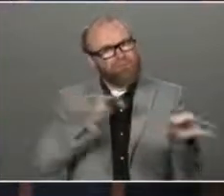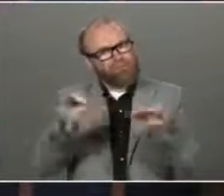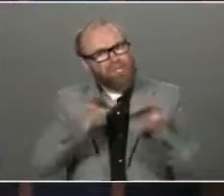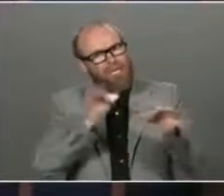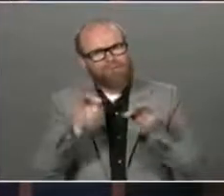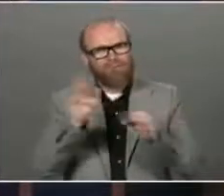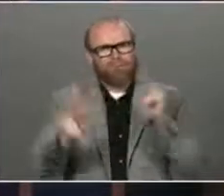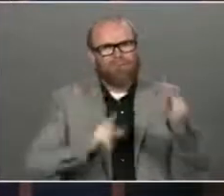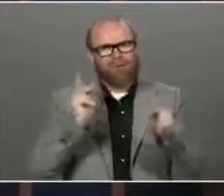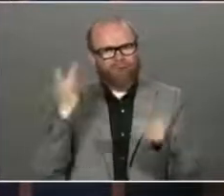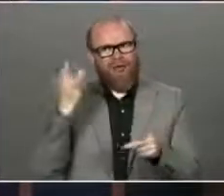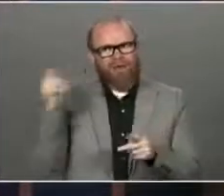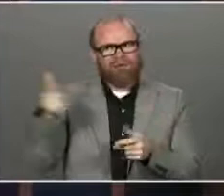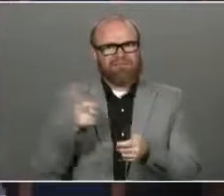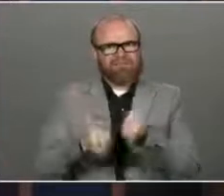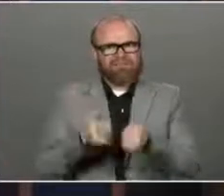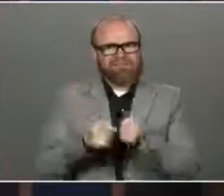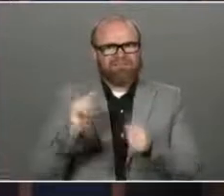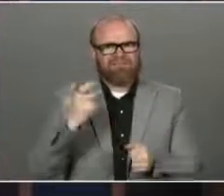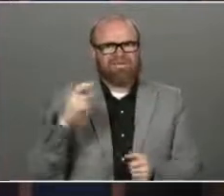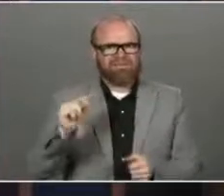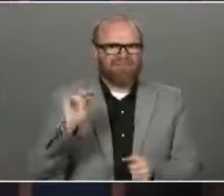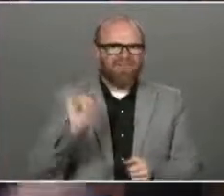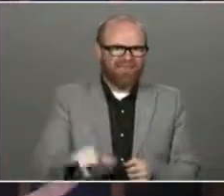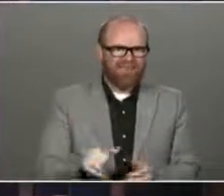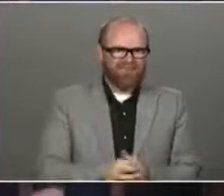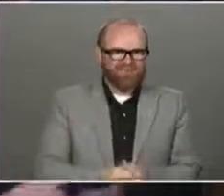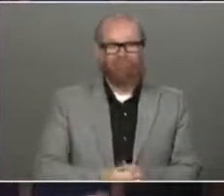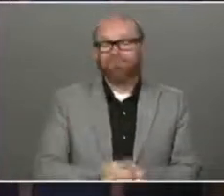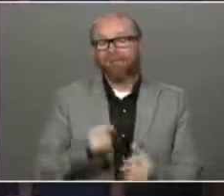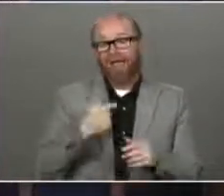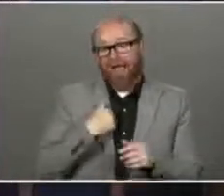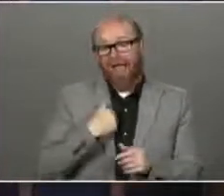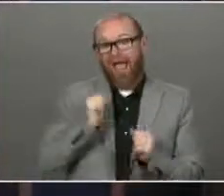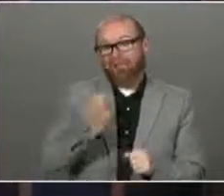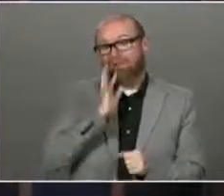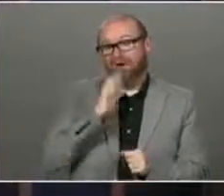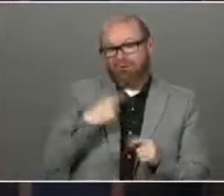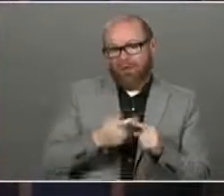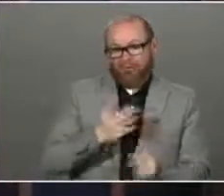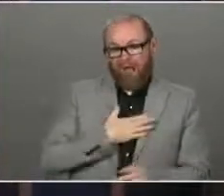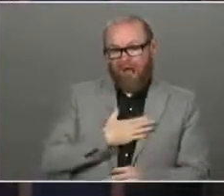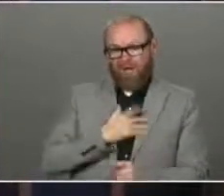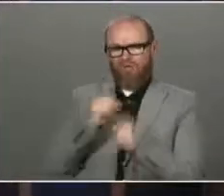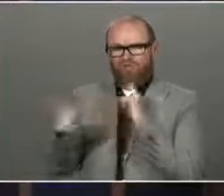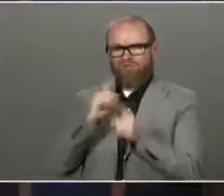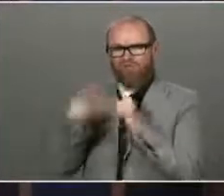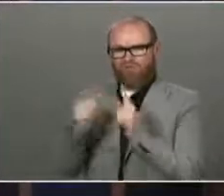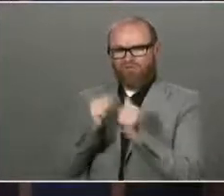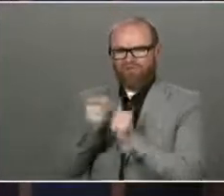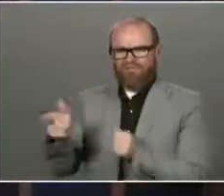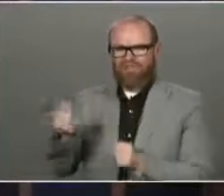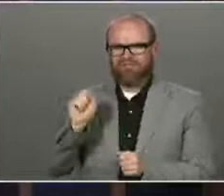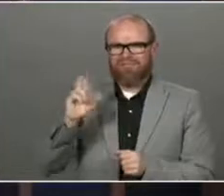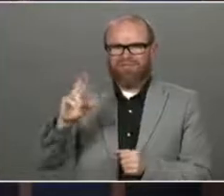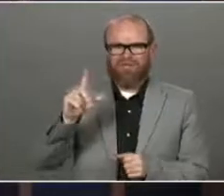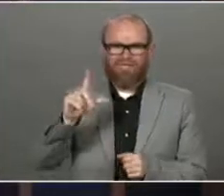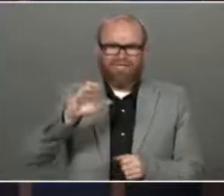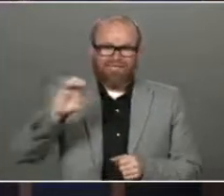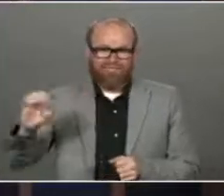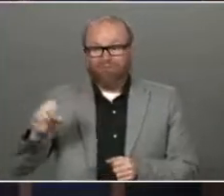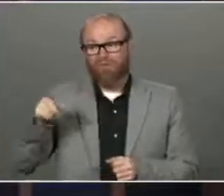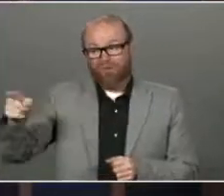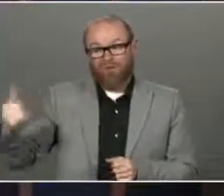want to highlight what I can speak to is the conversations that I had with Senator Lee. And Senator Lee called me